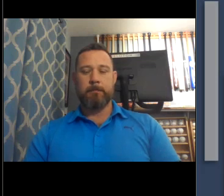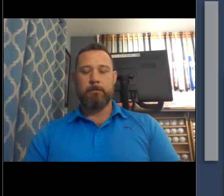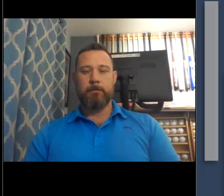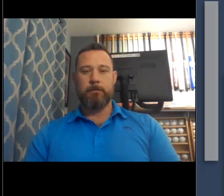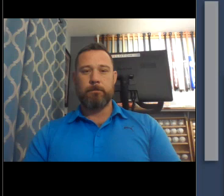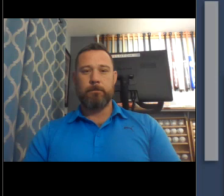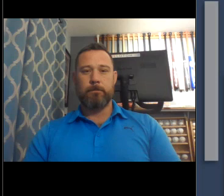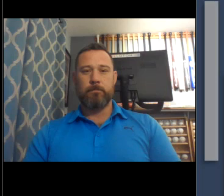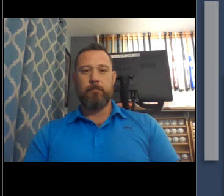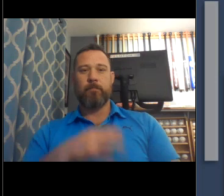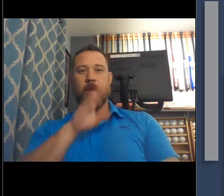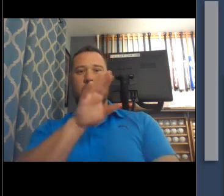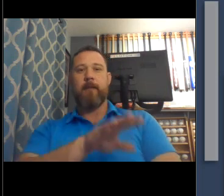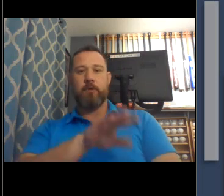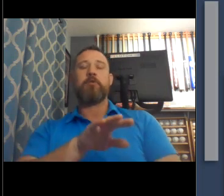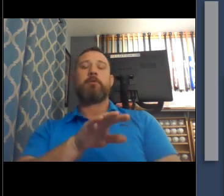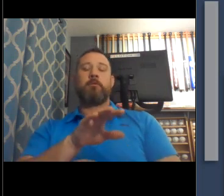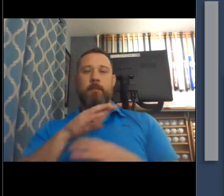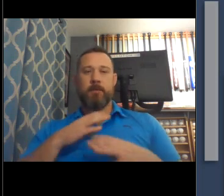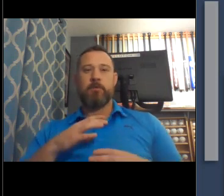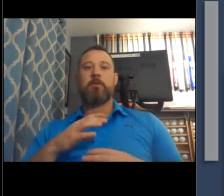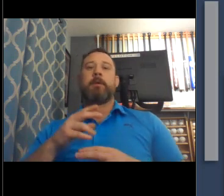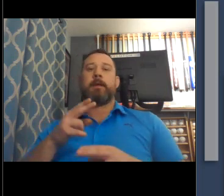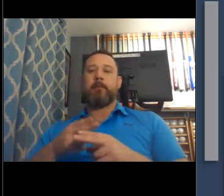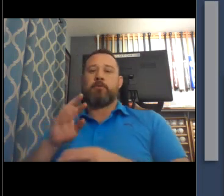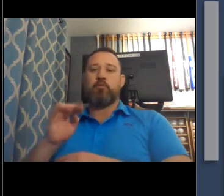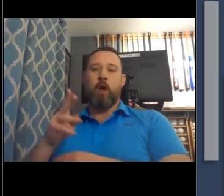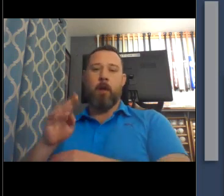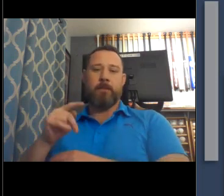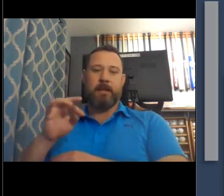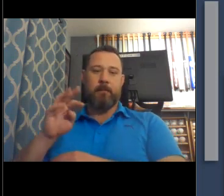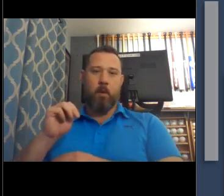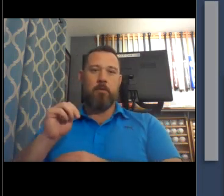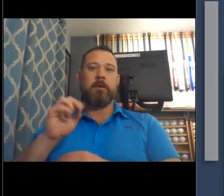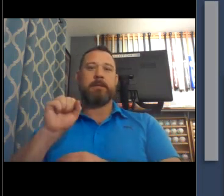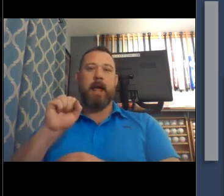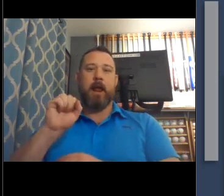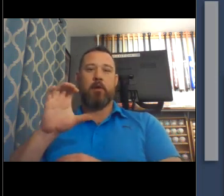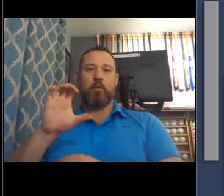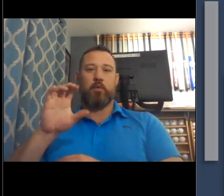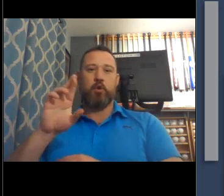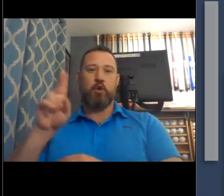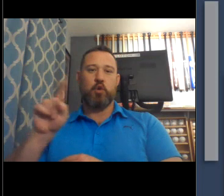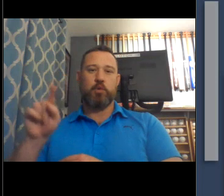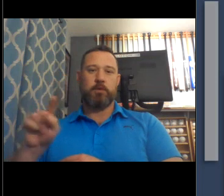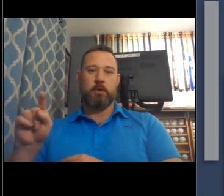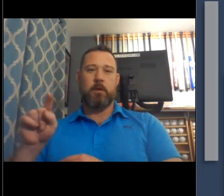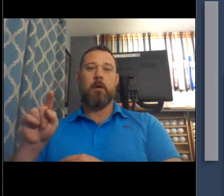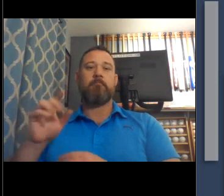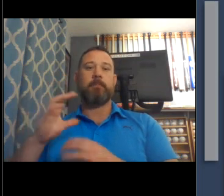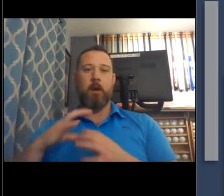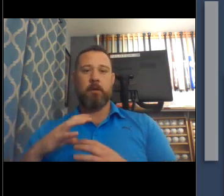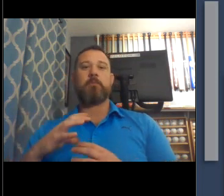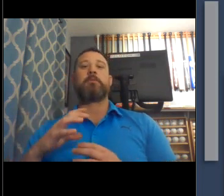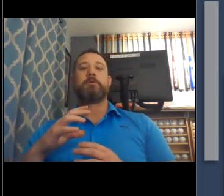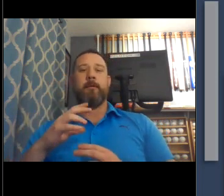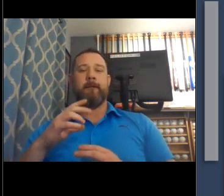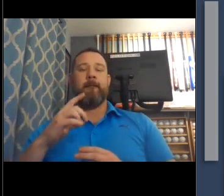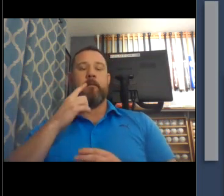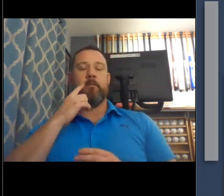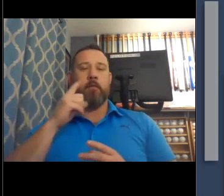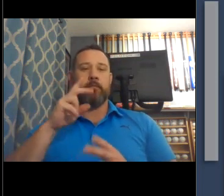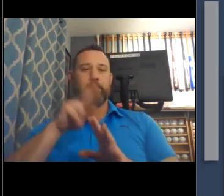Good afternoon, Chair and Commissioners. My name is Rob Tidmore, here to represent Santa Cruz County as the project manager for Coastal Rail Trail segments 10 and